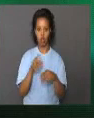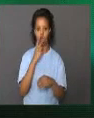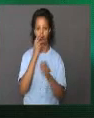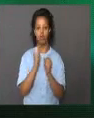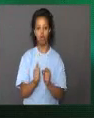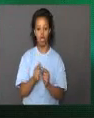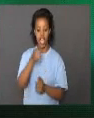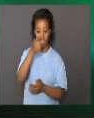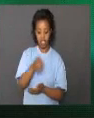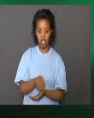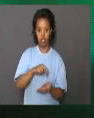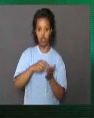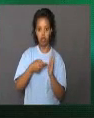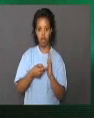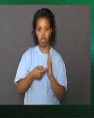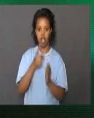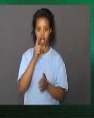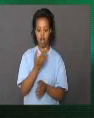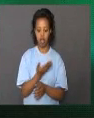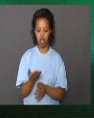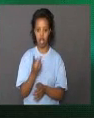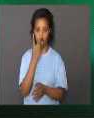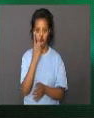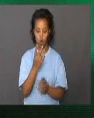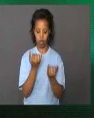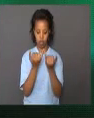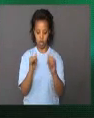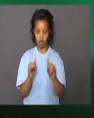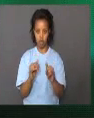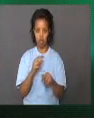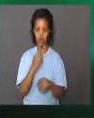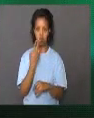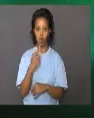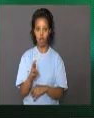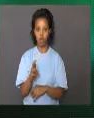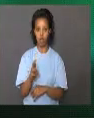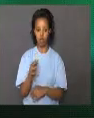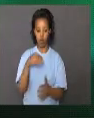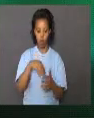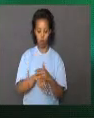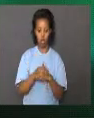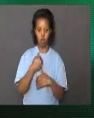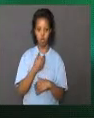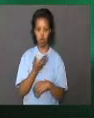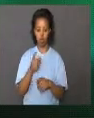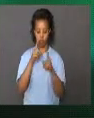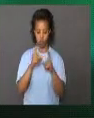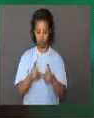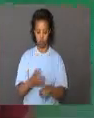means to cut apart or separate tissue for anatomical study.